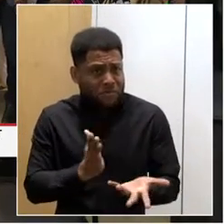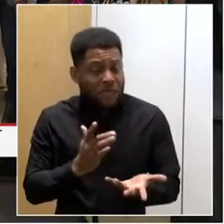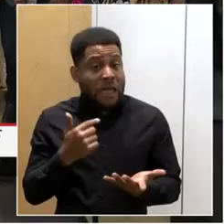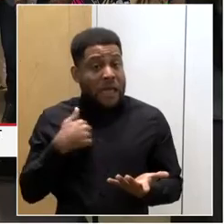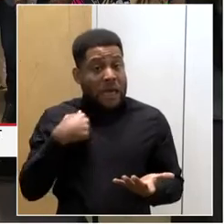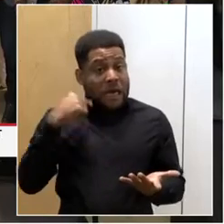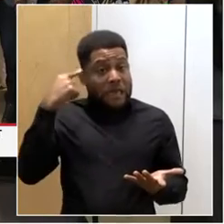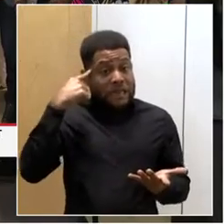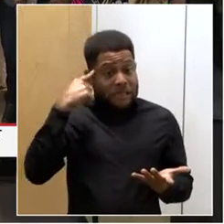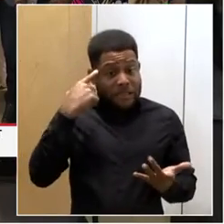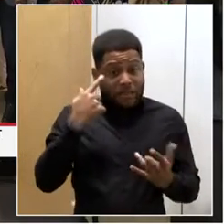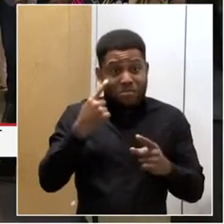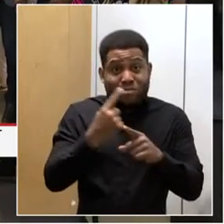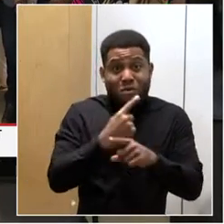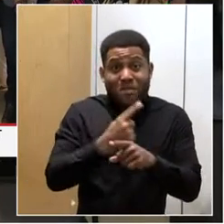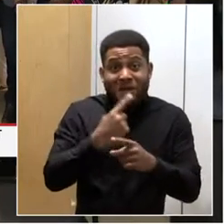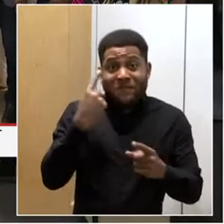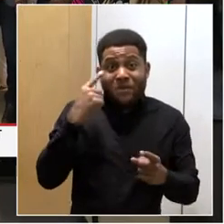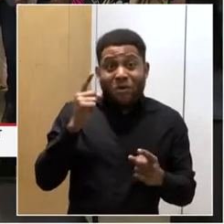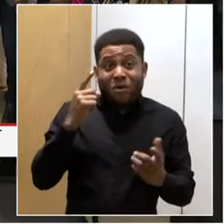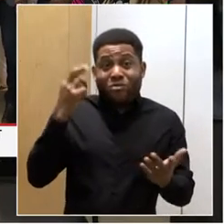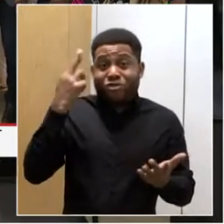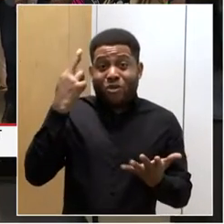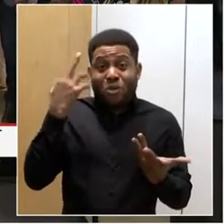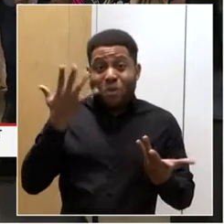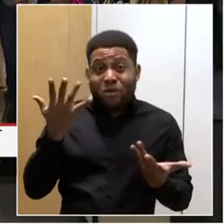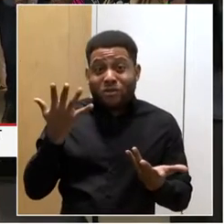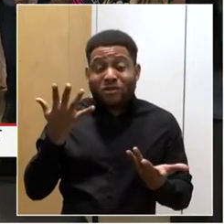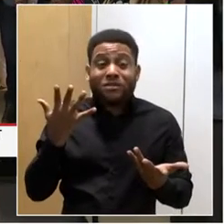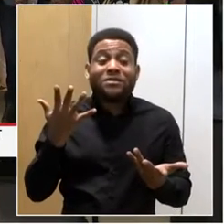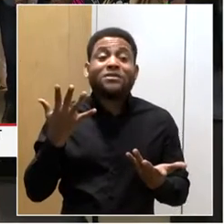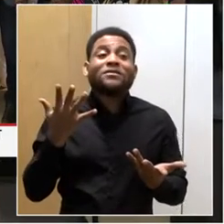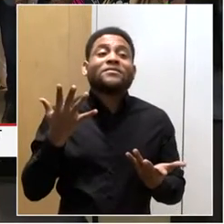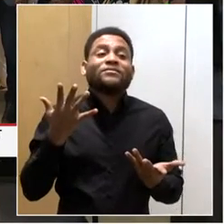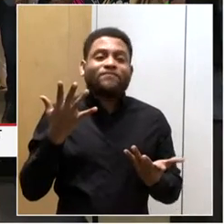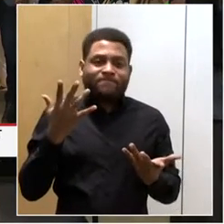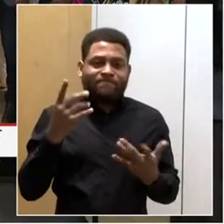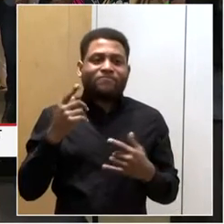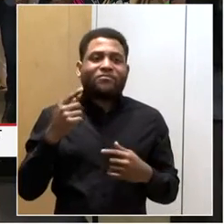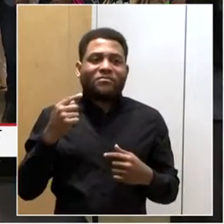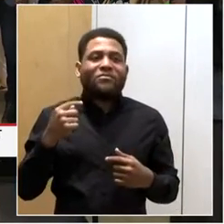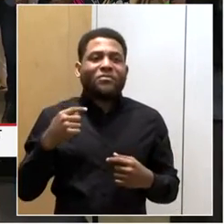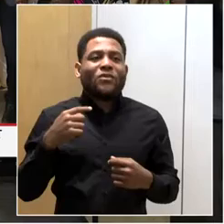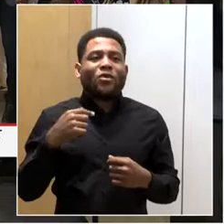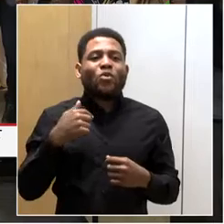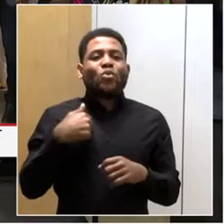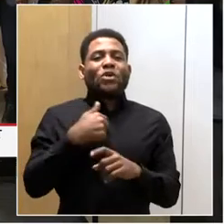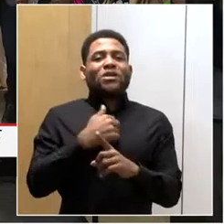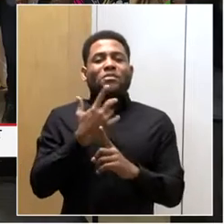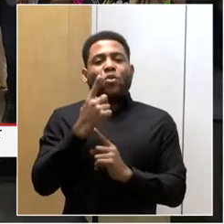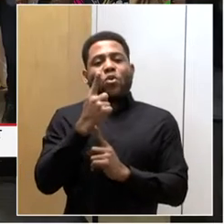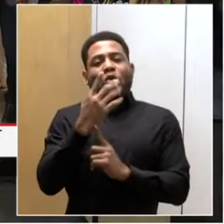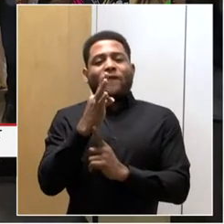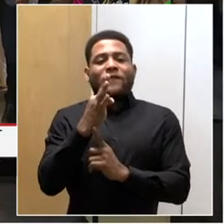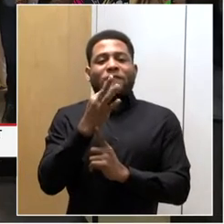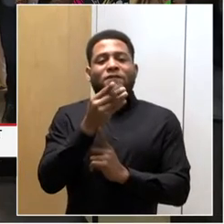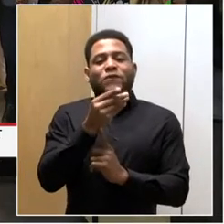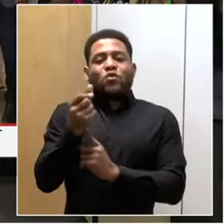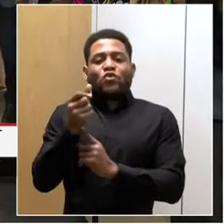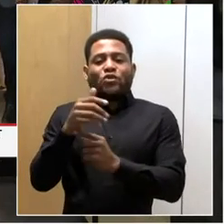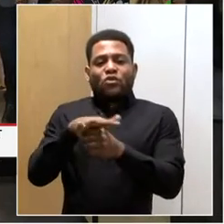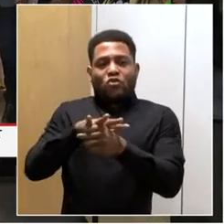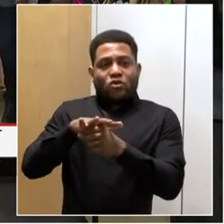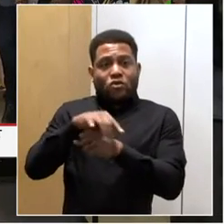appropriate for this reason. We are one of the few jurisdictions in America that has a 5-year